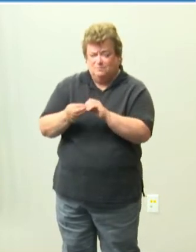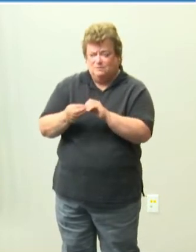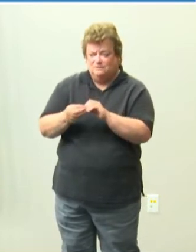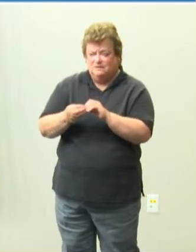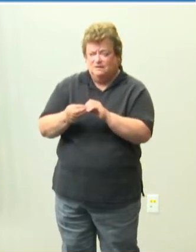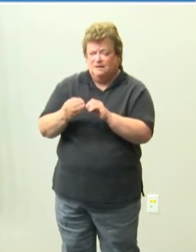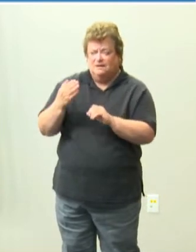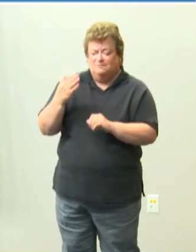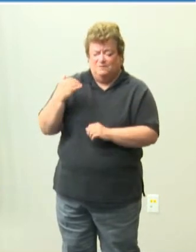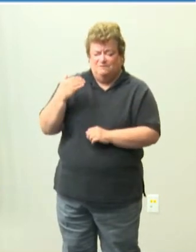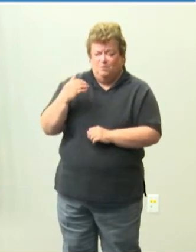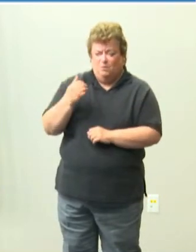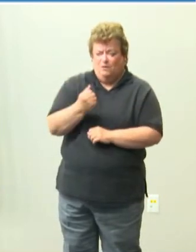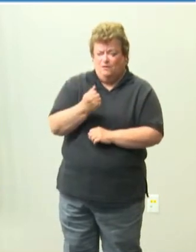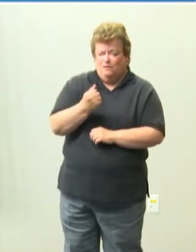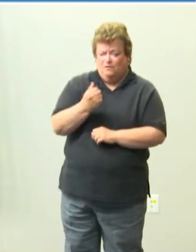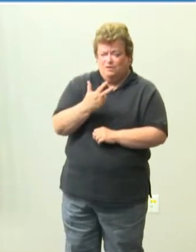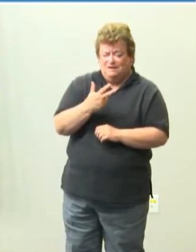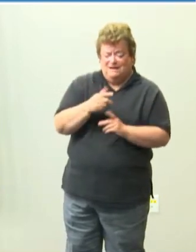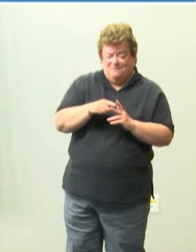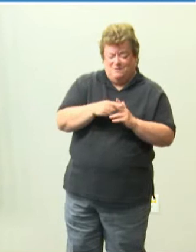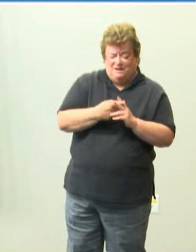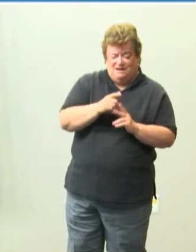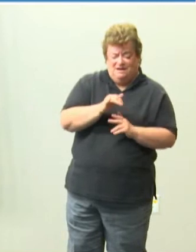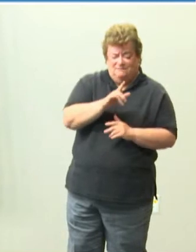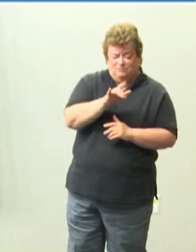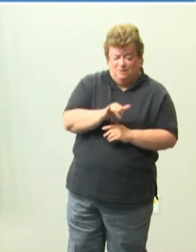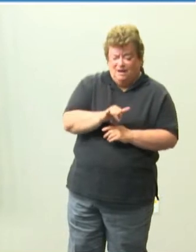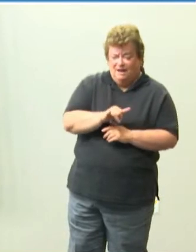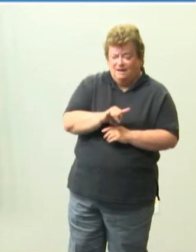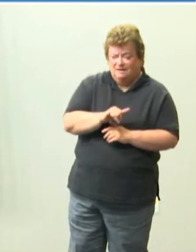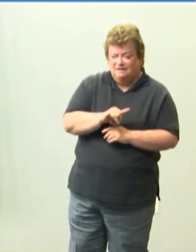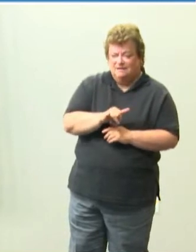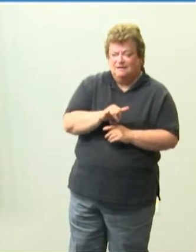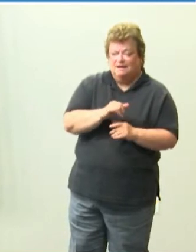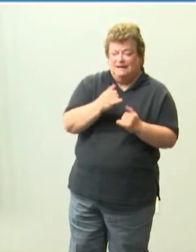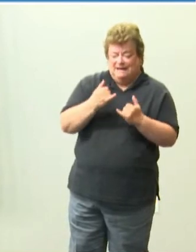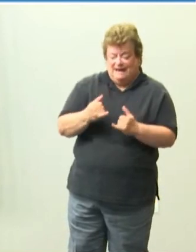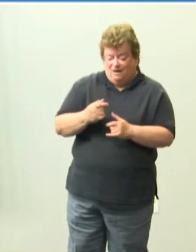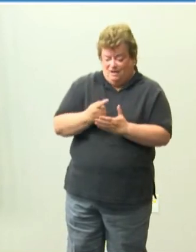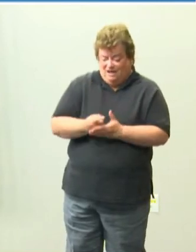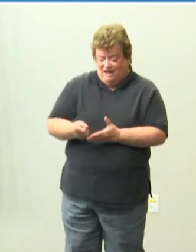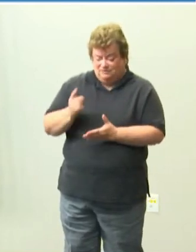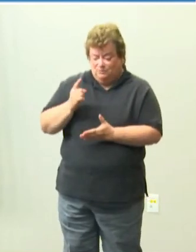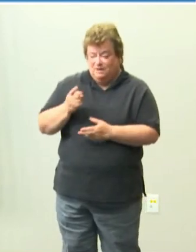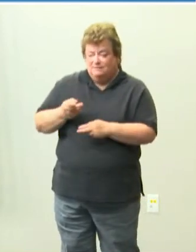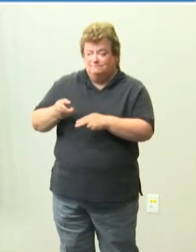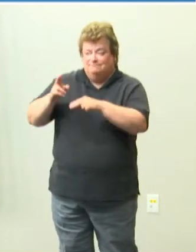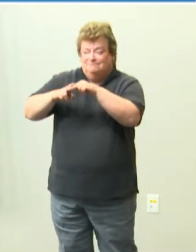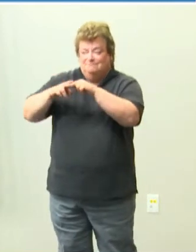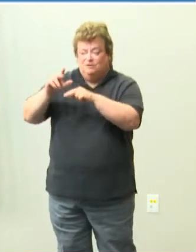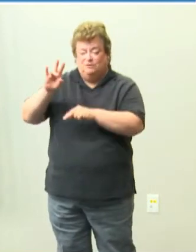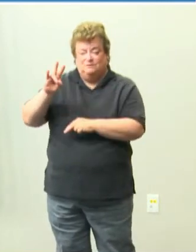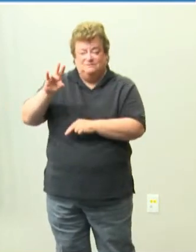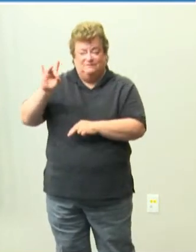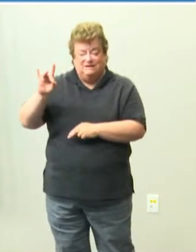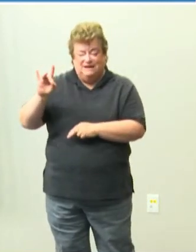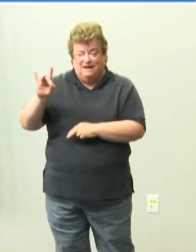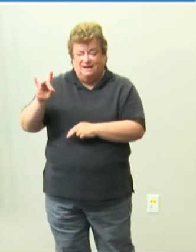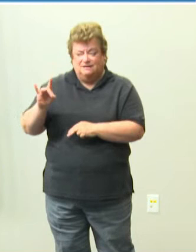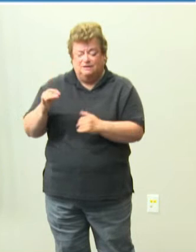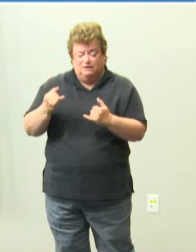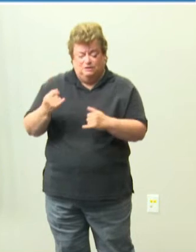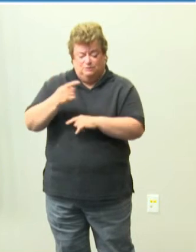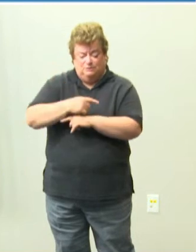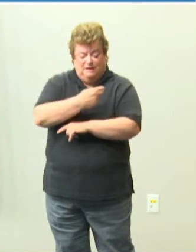was at just 13 at the beginning of July, and at the end of last week it was 78. Today the